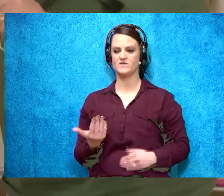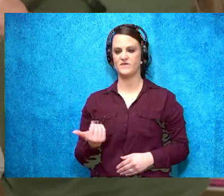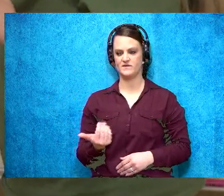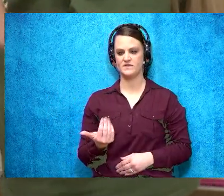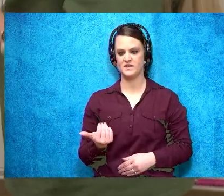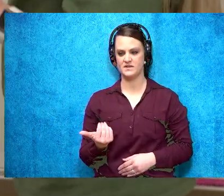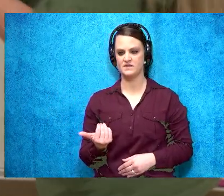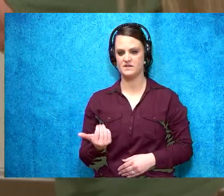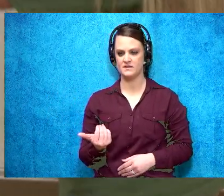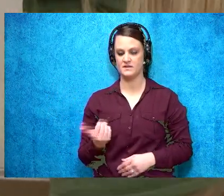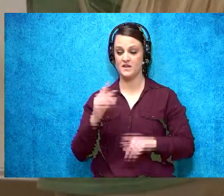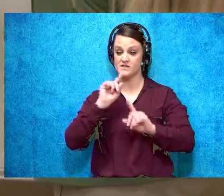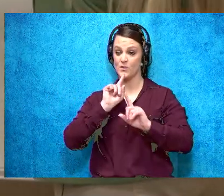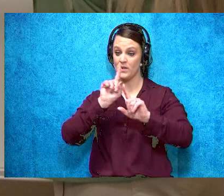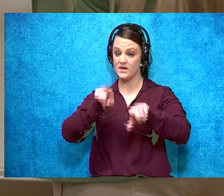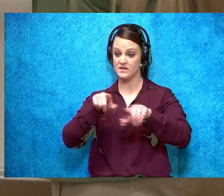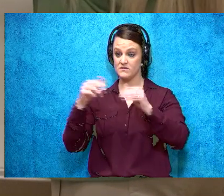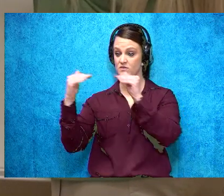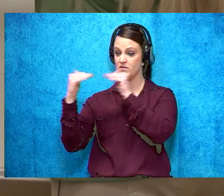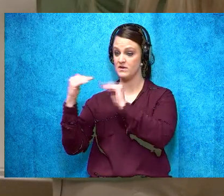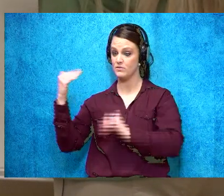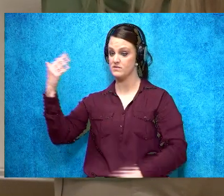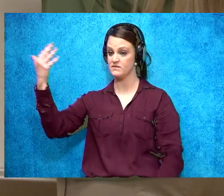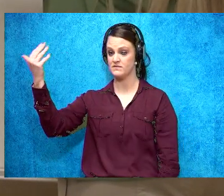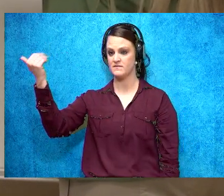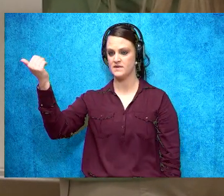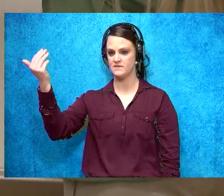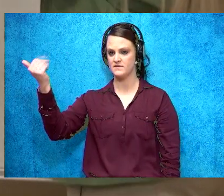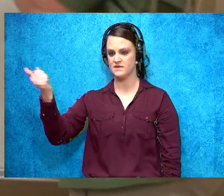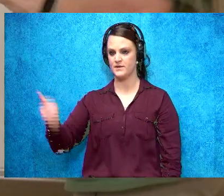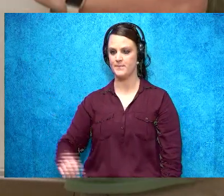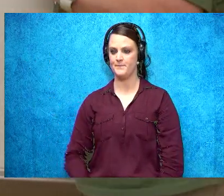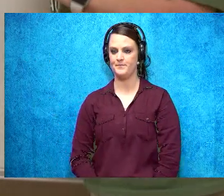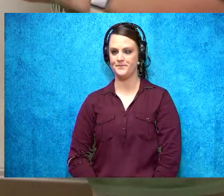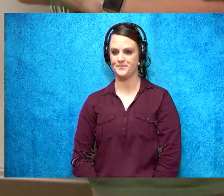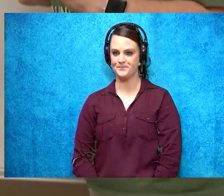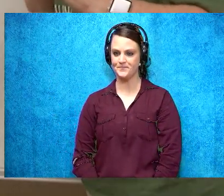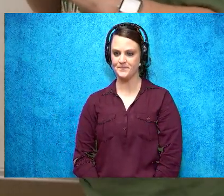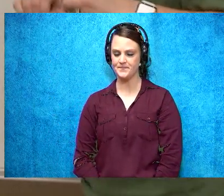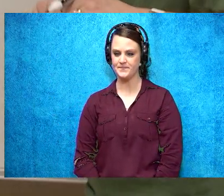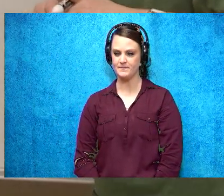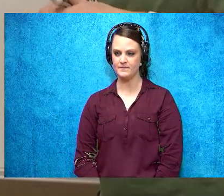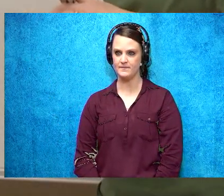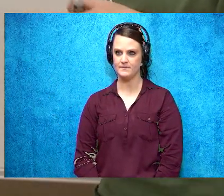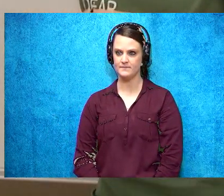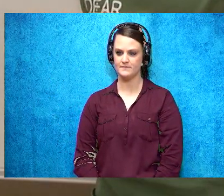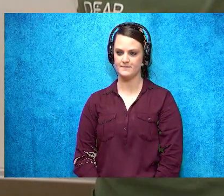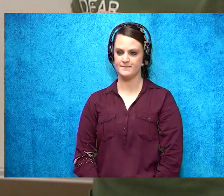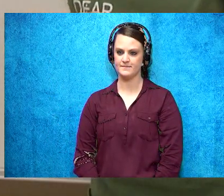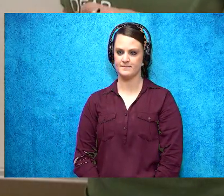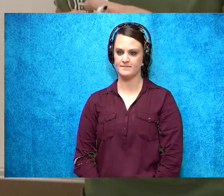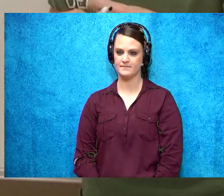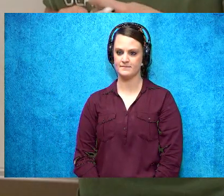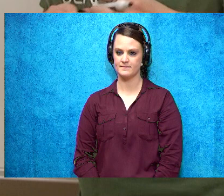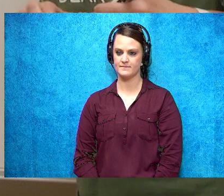our answer to this equation is 15. Okay?